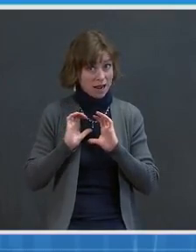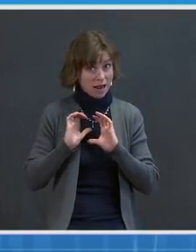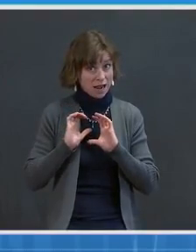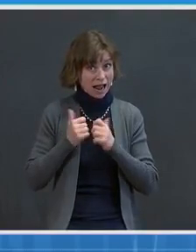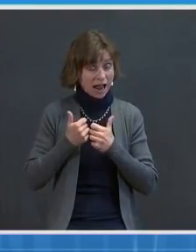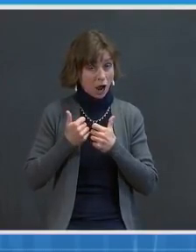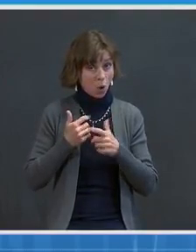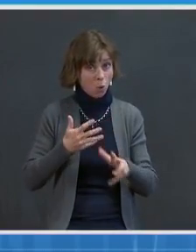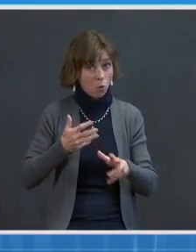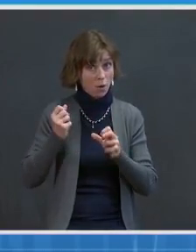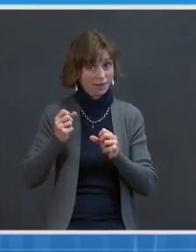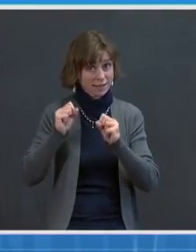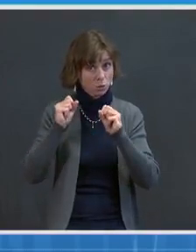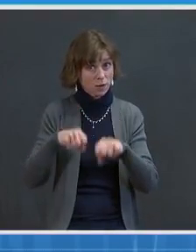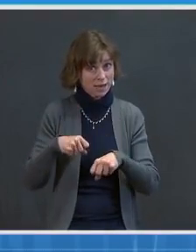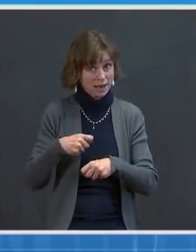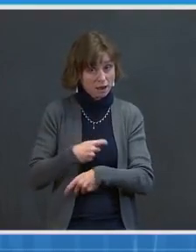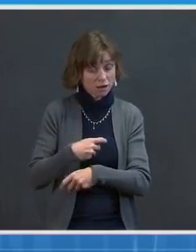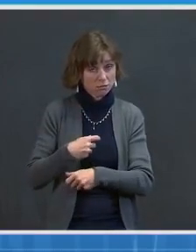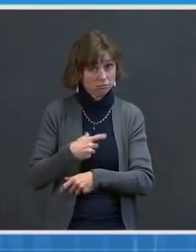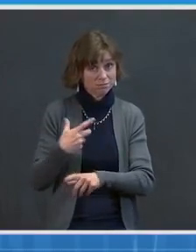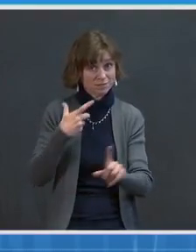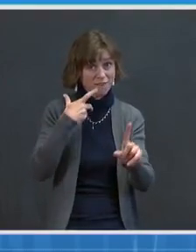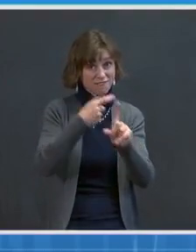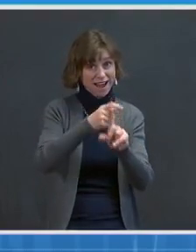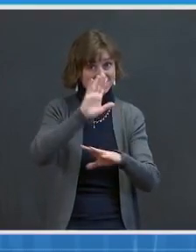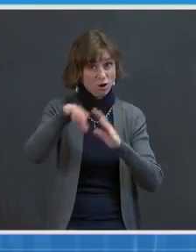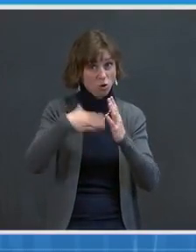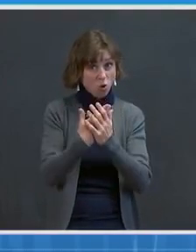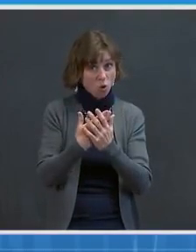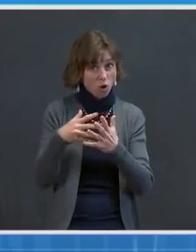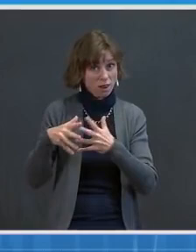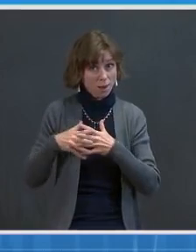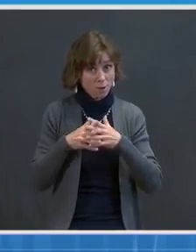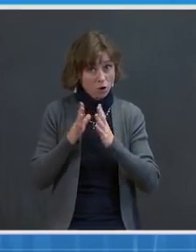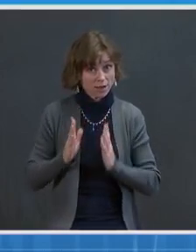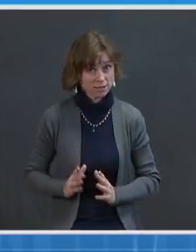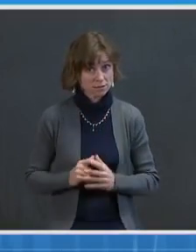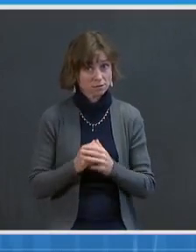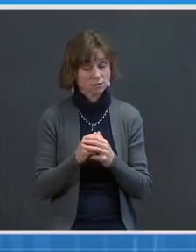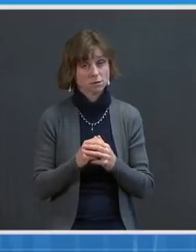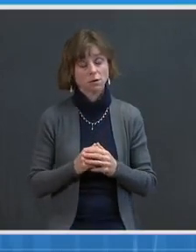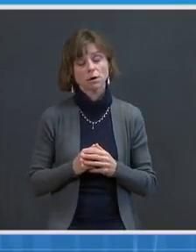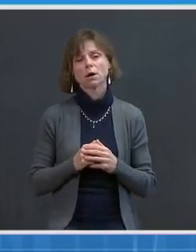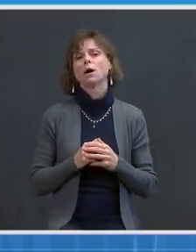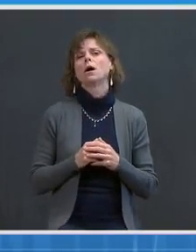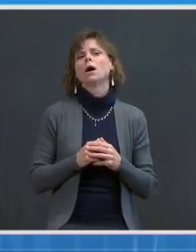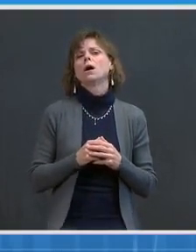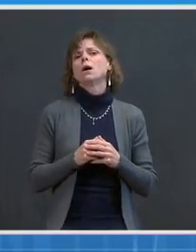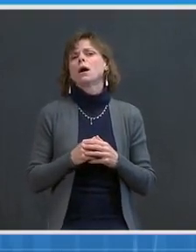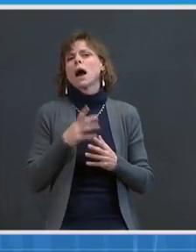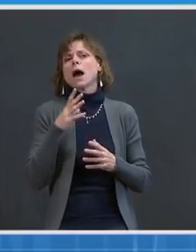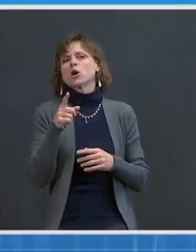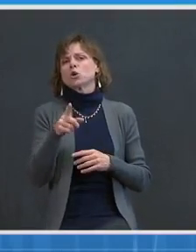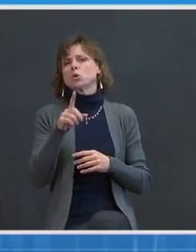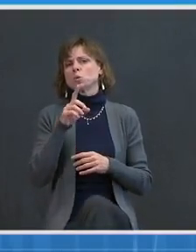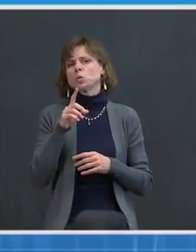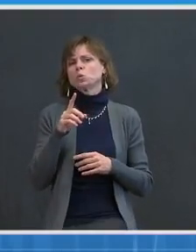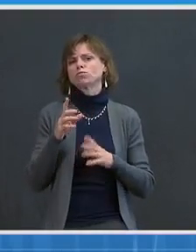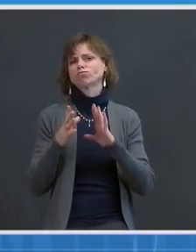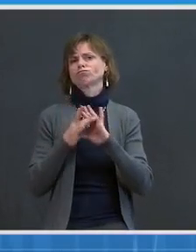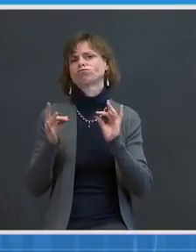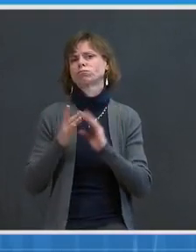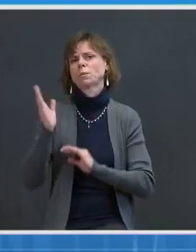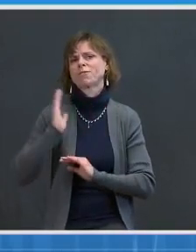vaccinated? And secondly, I know you guys have talked before about when we're going to get to the point where we have more supply